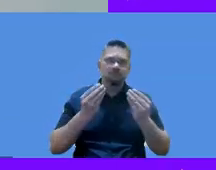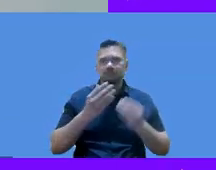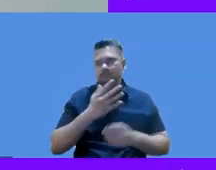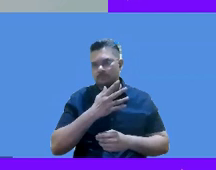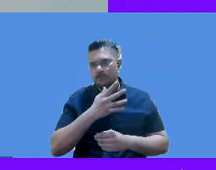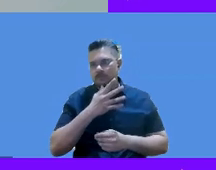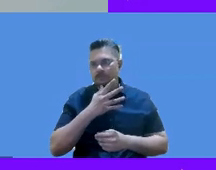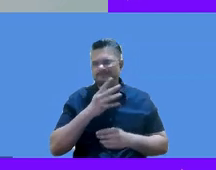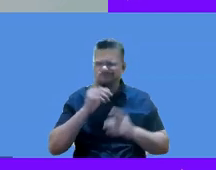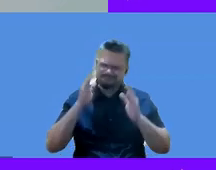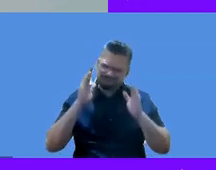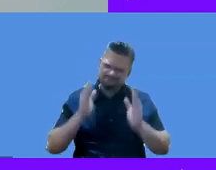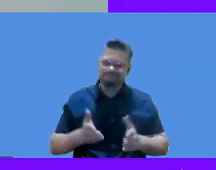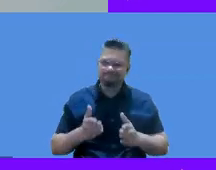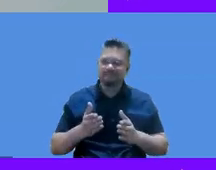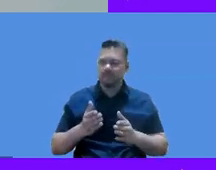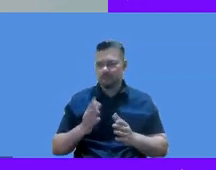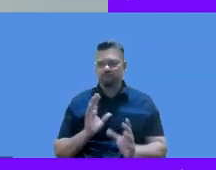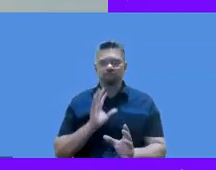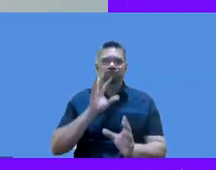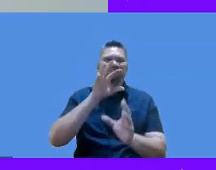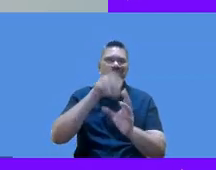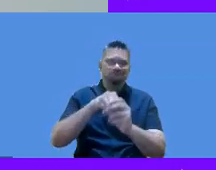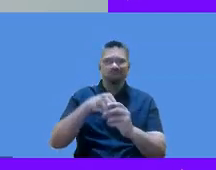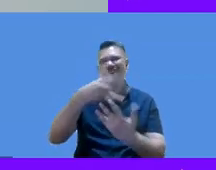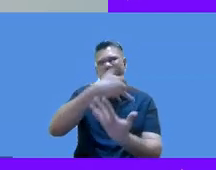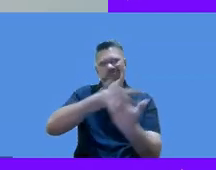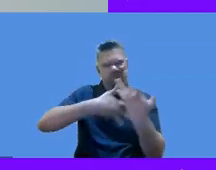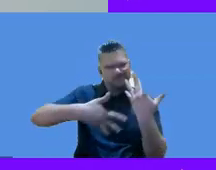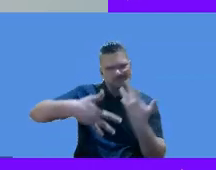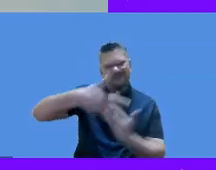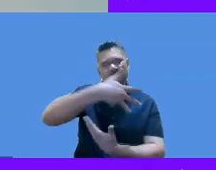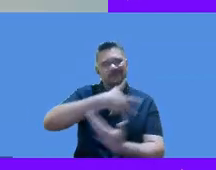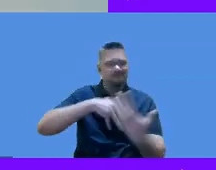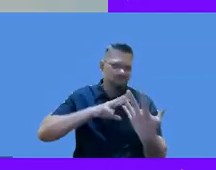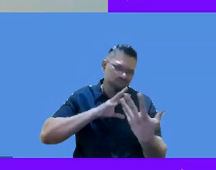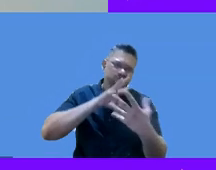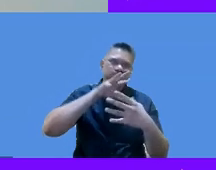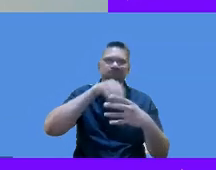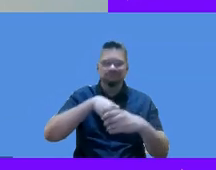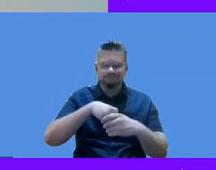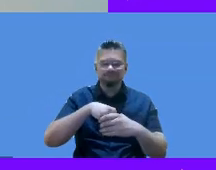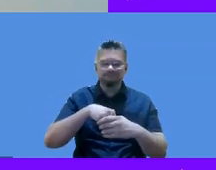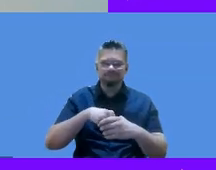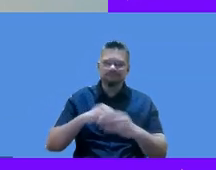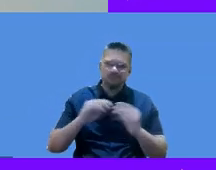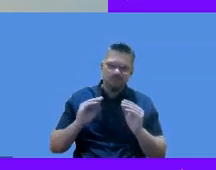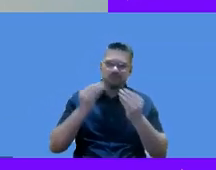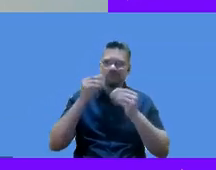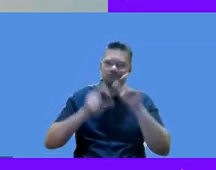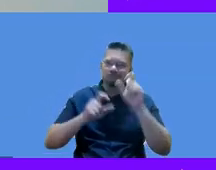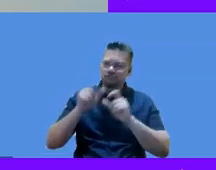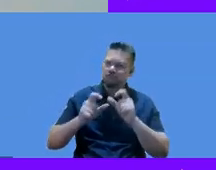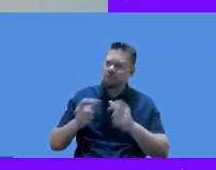equitable society. We need to ensure that young people are recognized and engaged in all their diversity, including differences